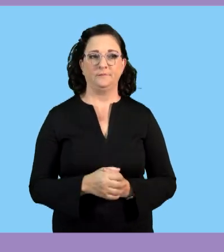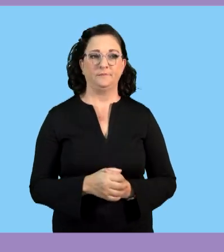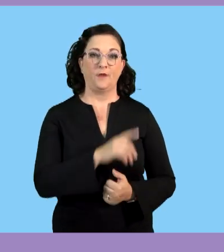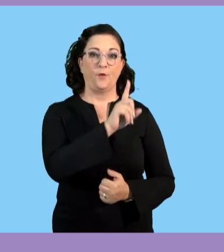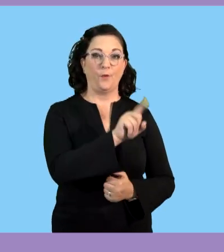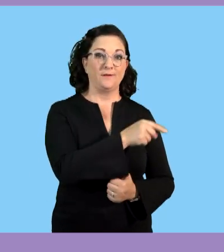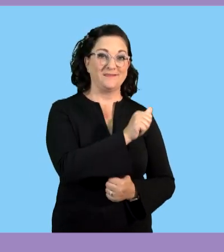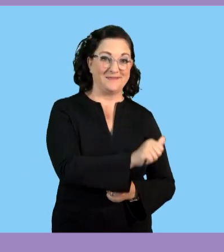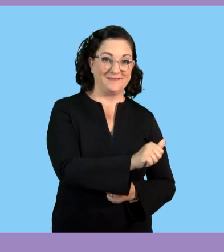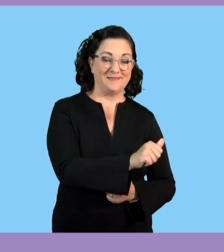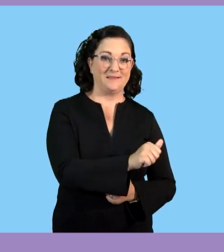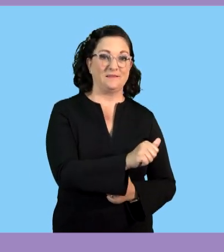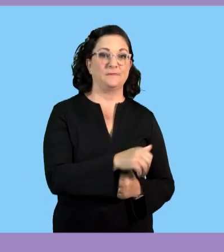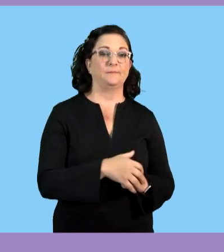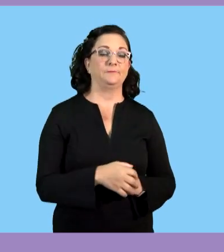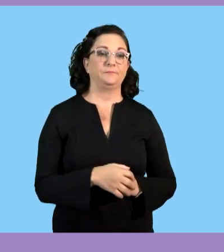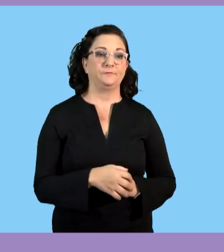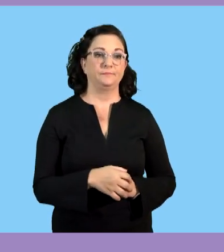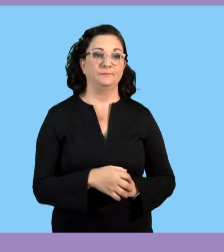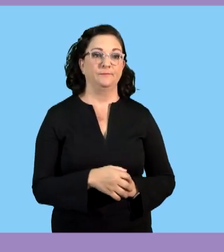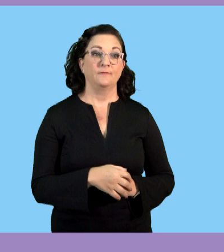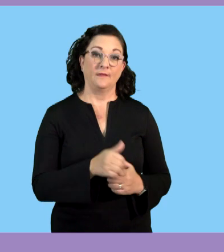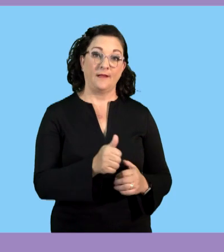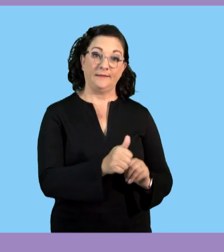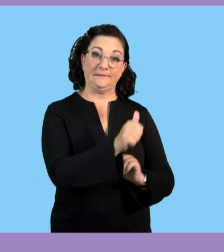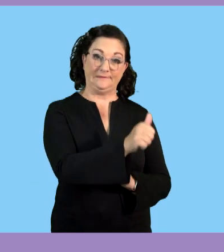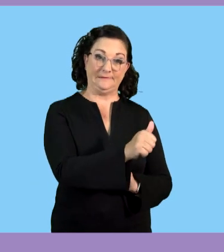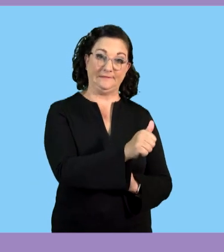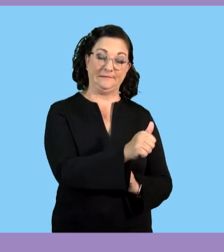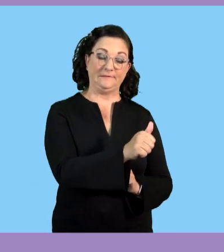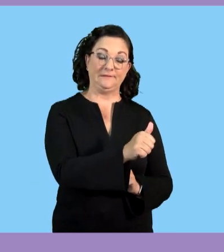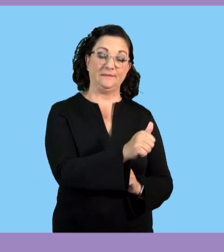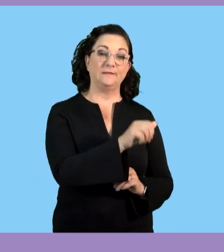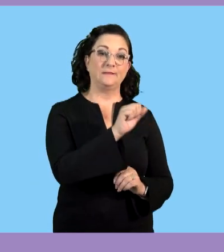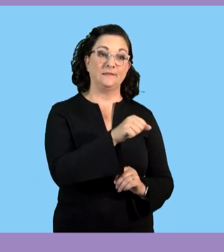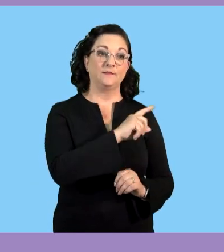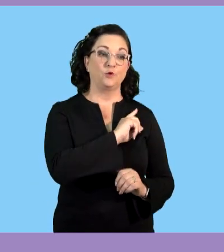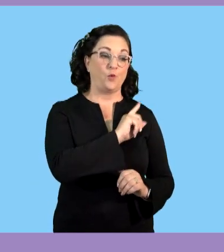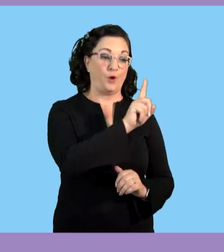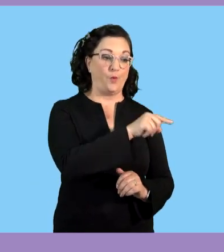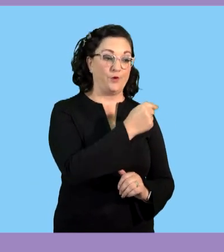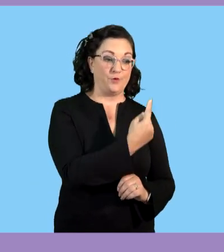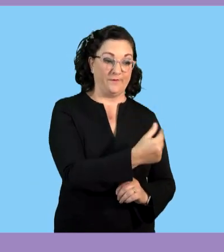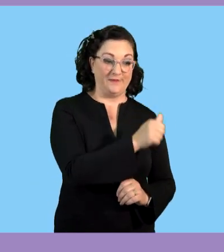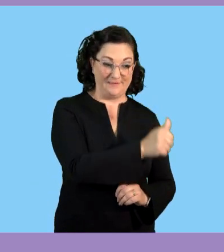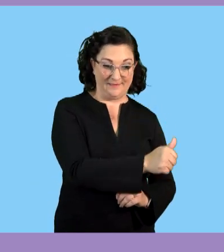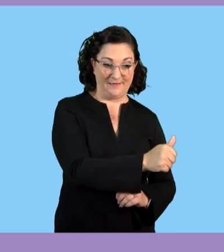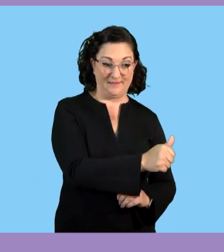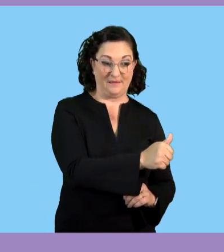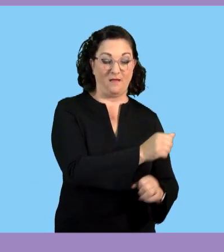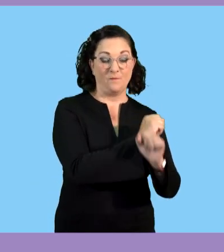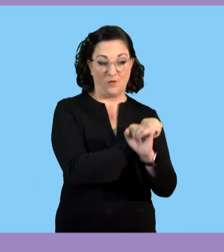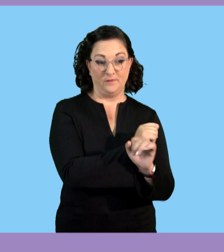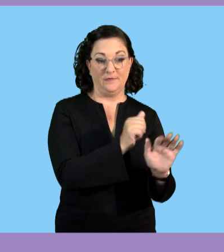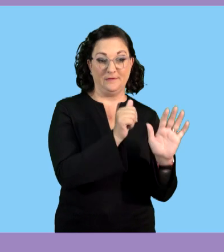The multiplicative inverse of 1/6 is going to be a 6 because 1/6 multiplied by 6 will give